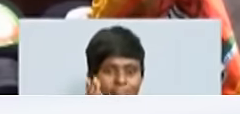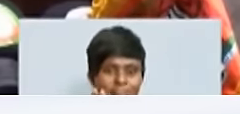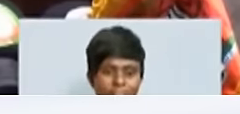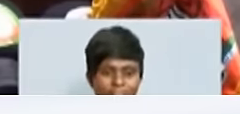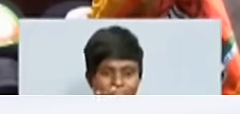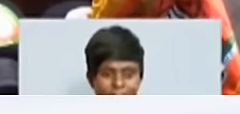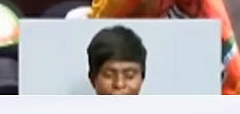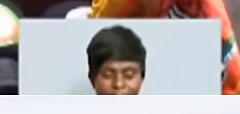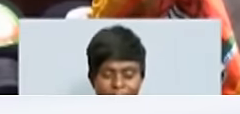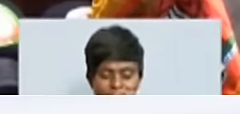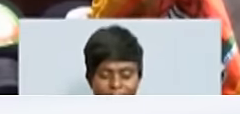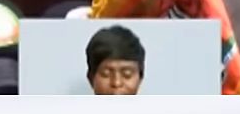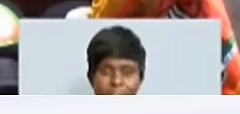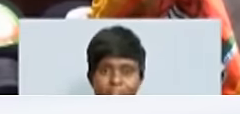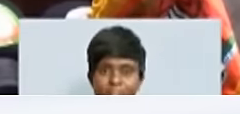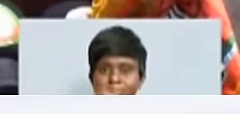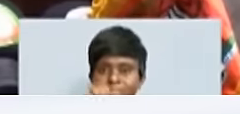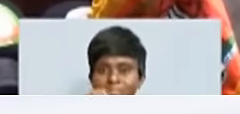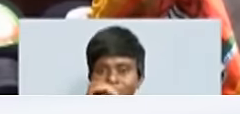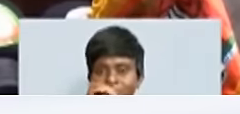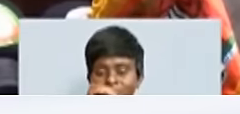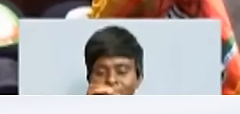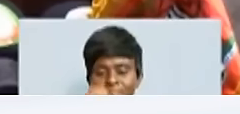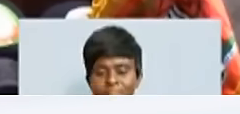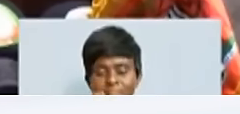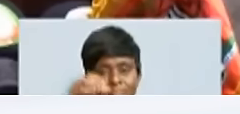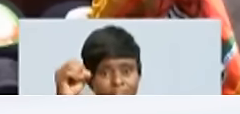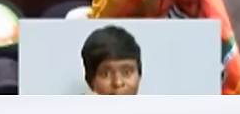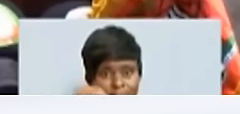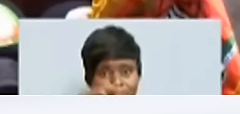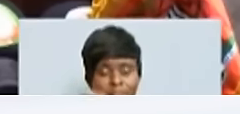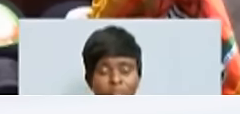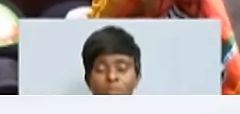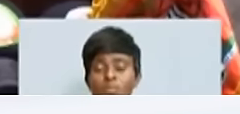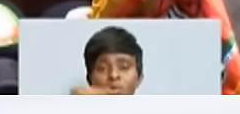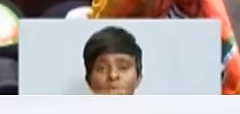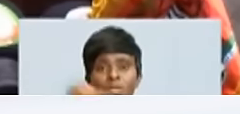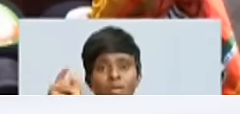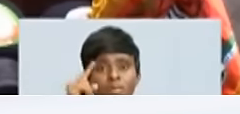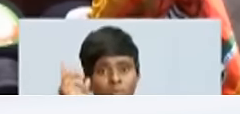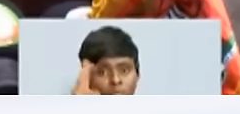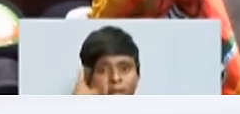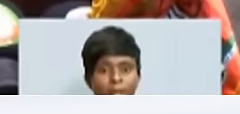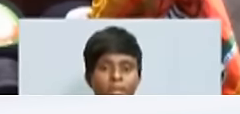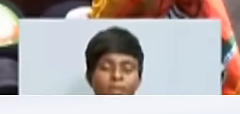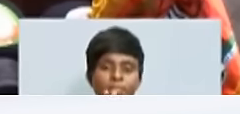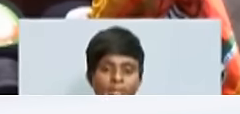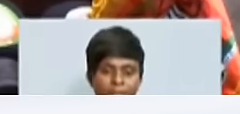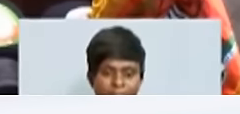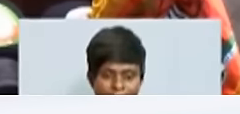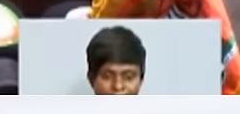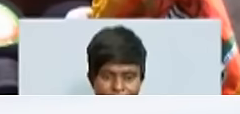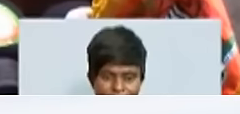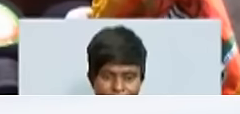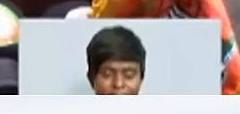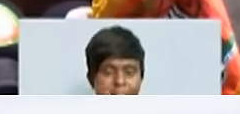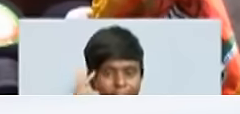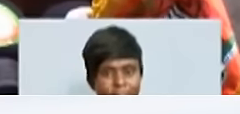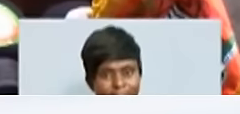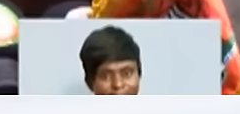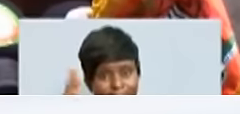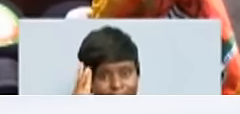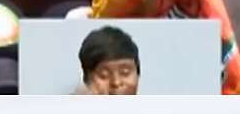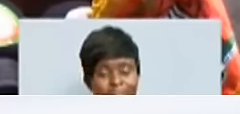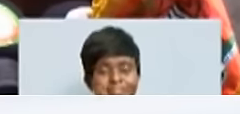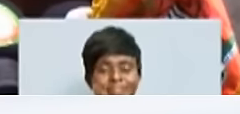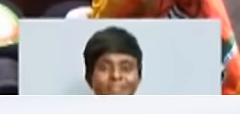associated with energy provision and irrigation farming. And it will happen in this year's realignment of the budget.